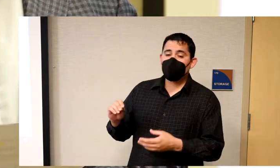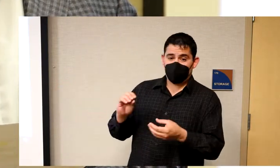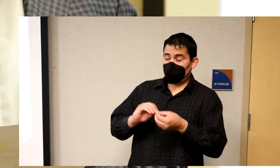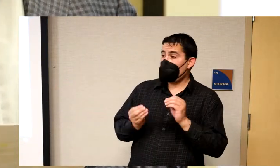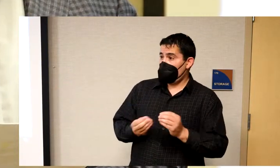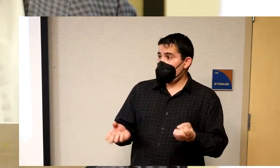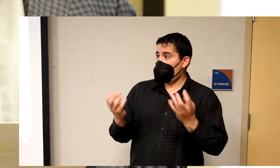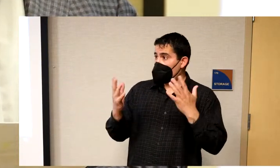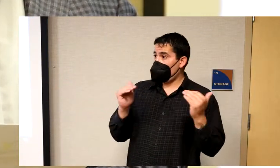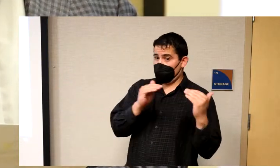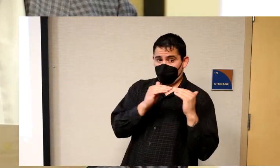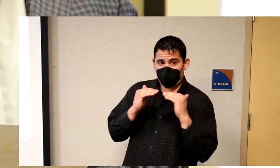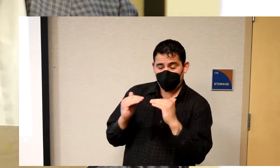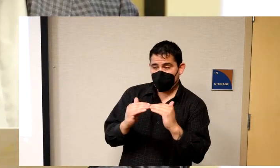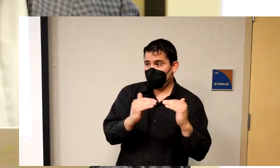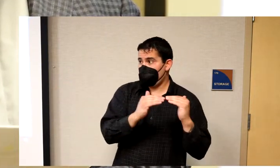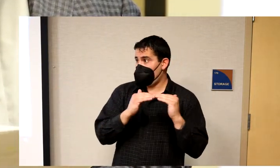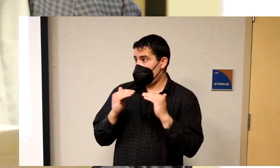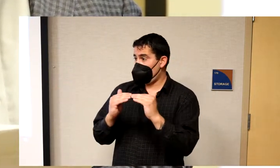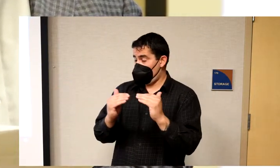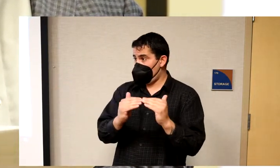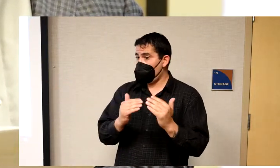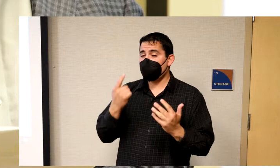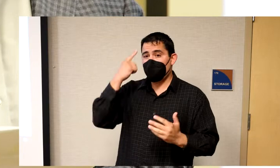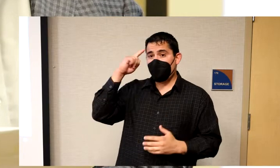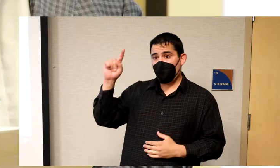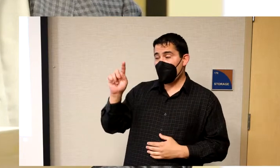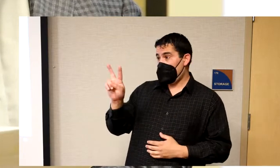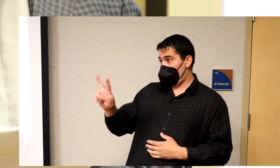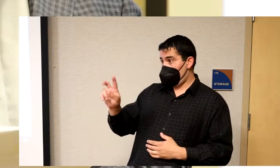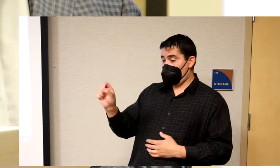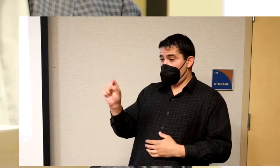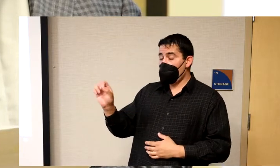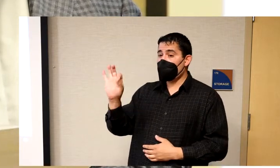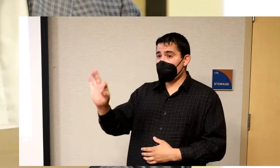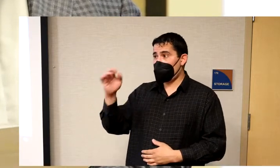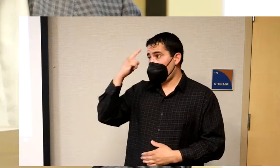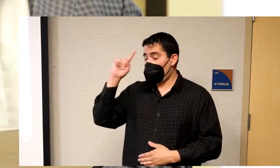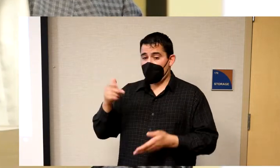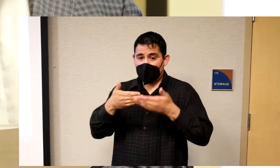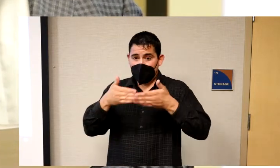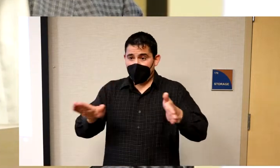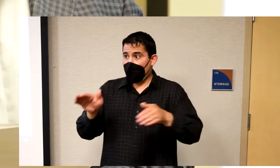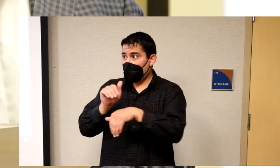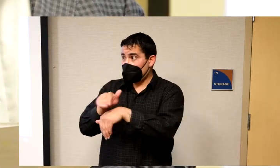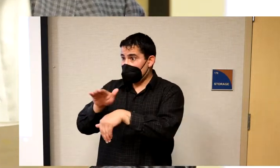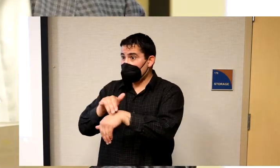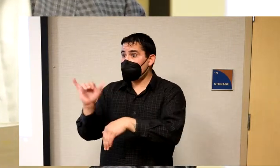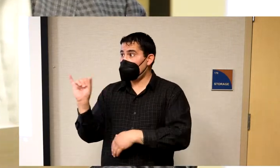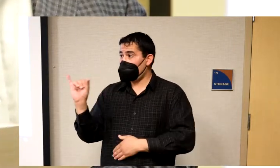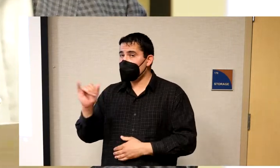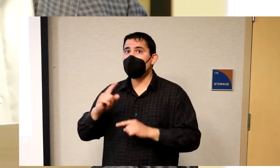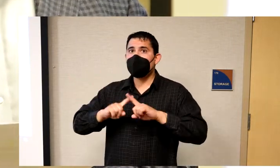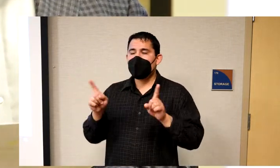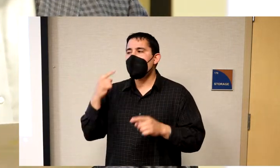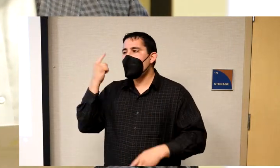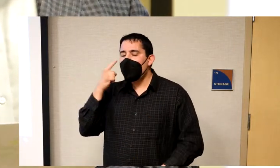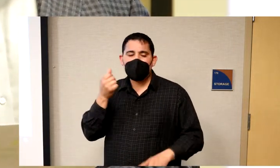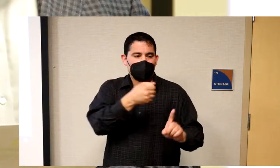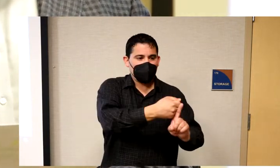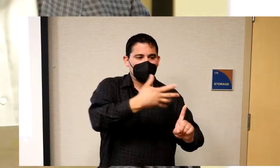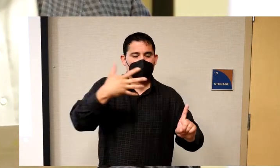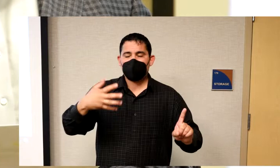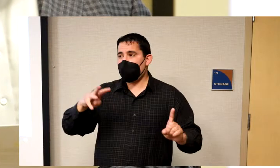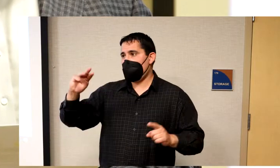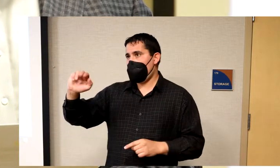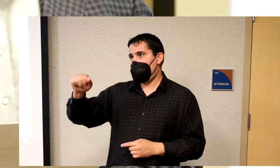equality that she had, that's 2.9 in public submission 2, and then I thought you were going map 1, map 2, map 3, map 4. Oh, would you like me to do them